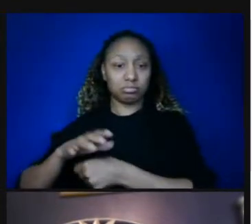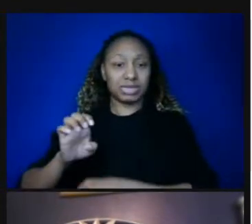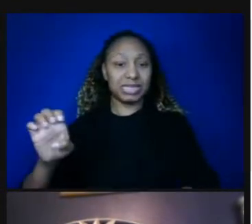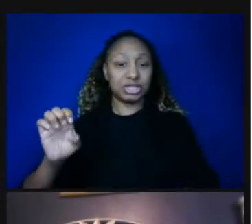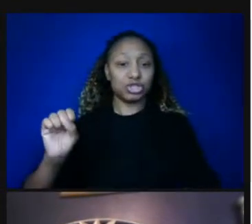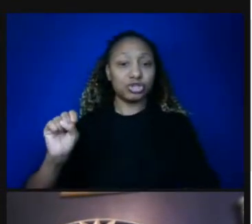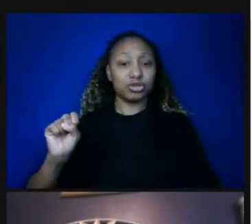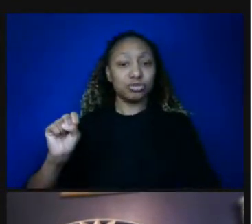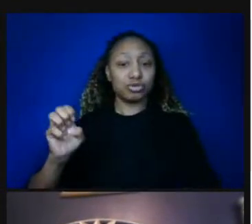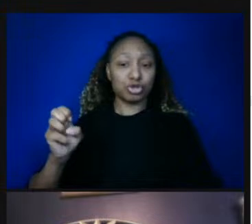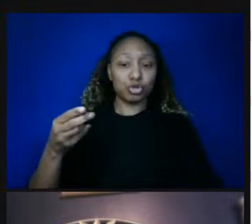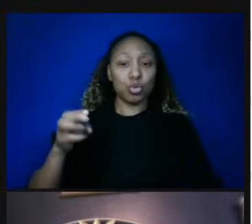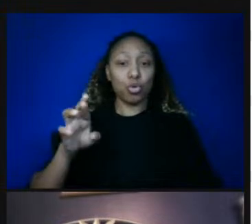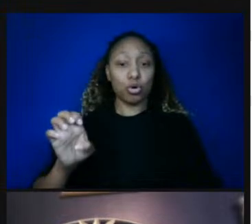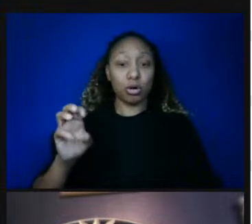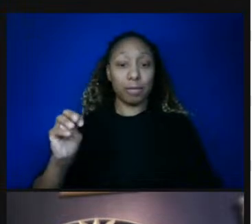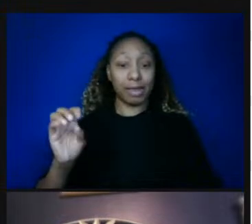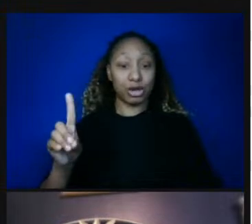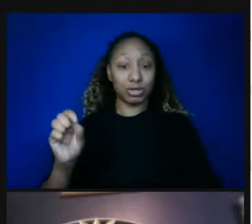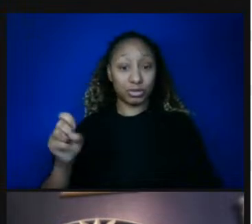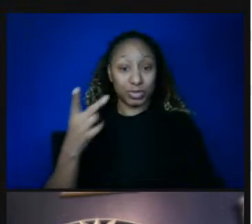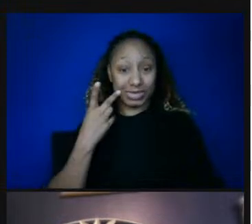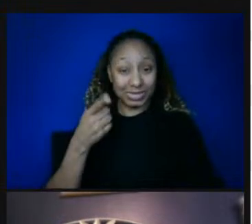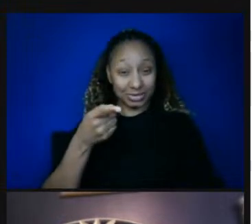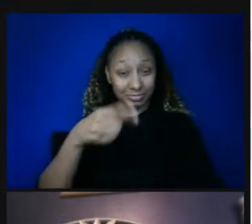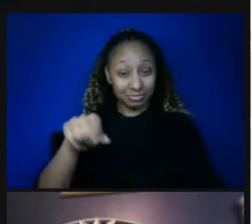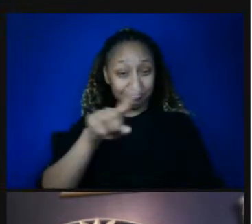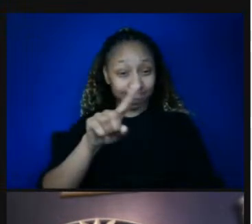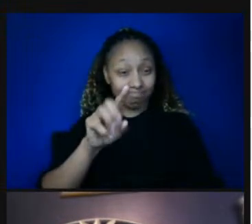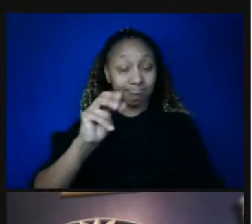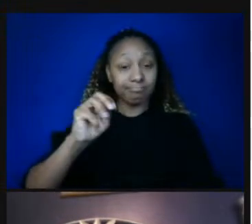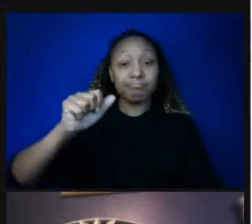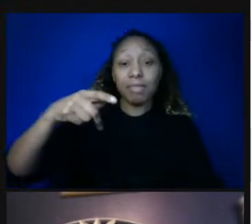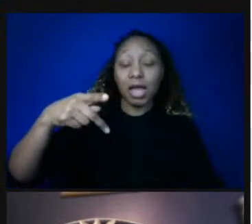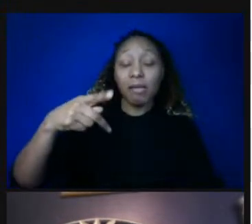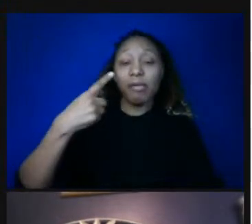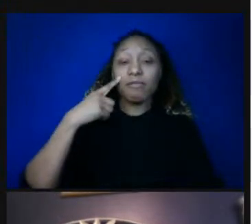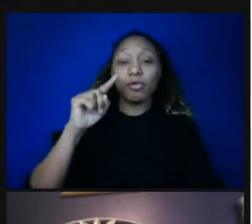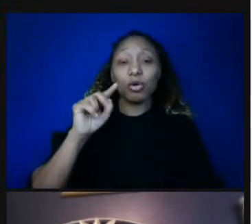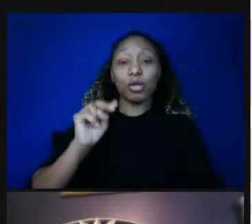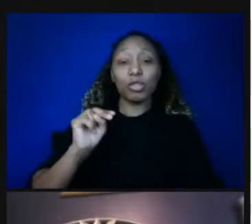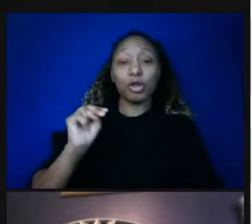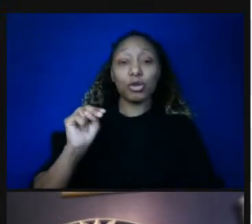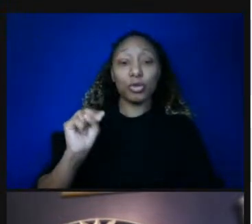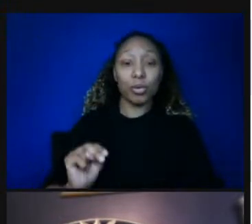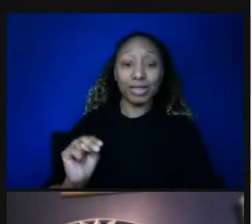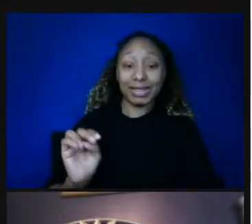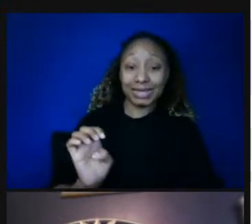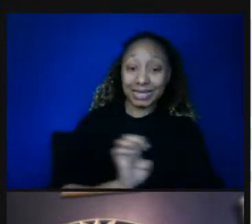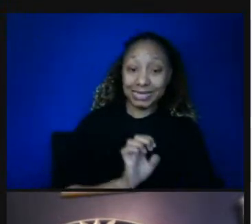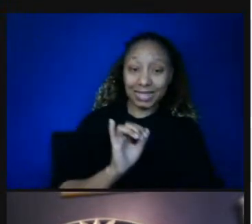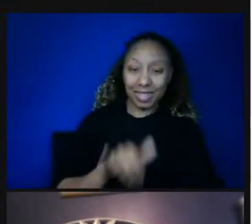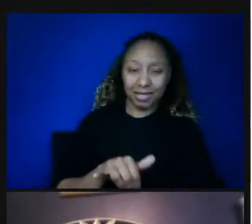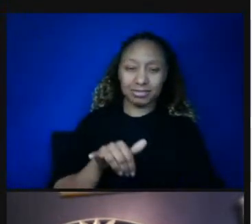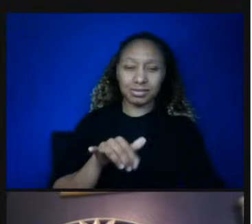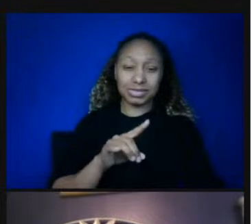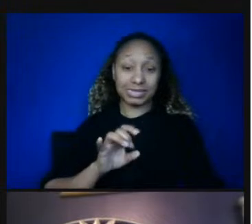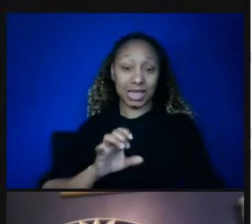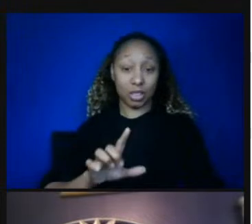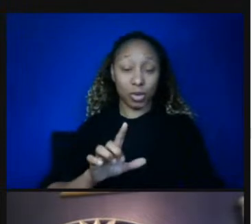here. We can see that on our map. To the northeast is the state of